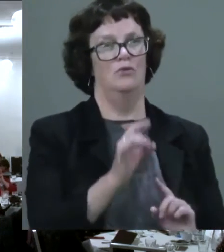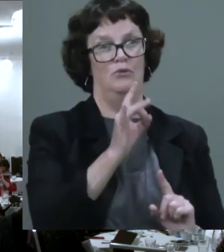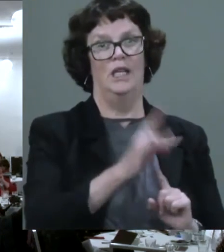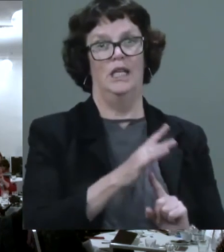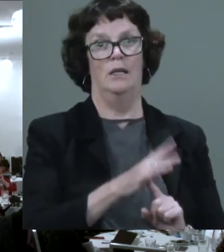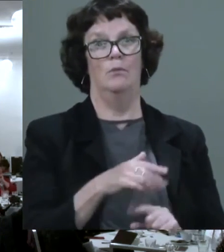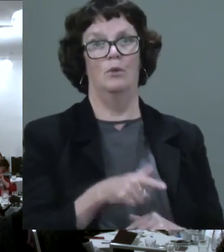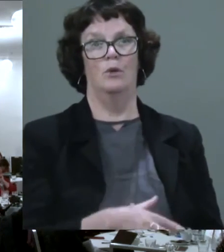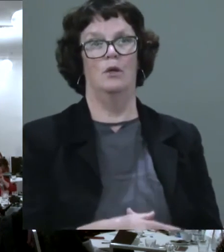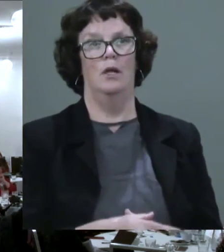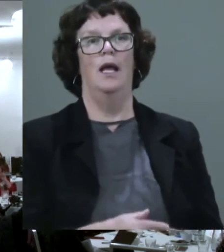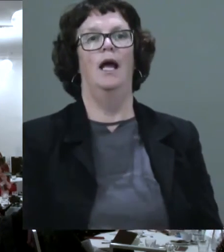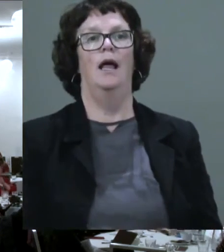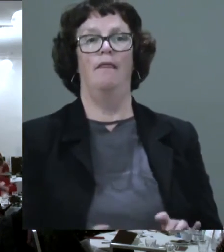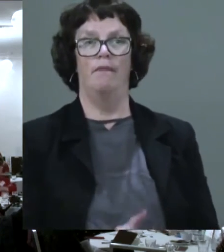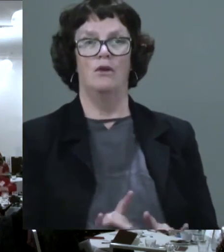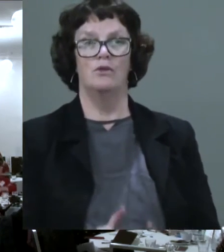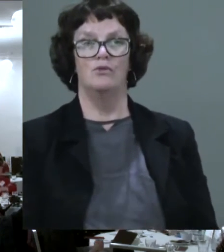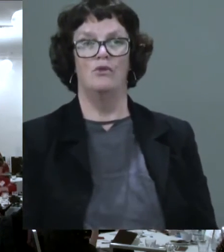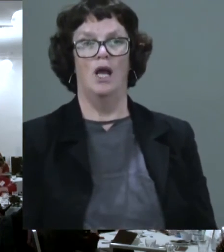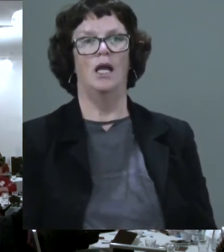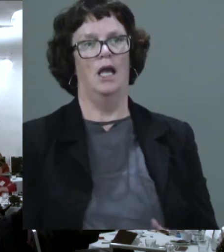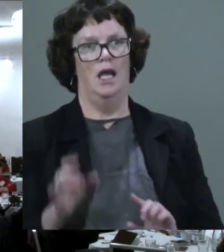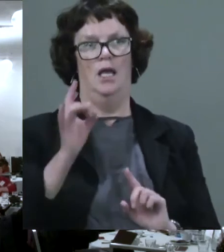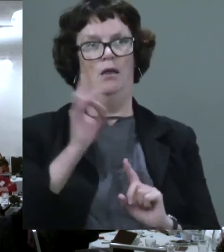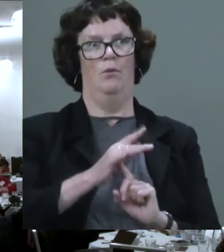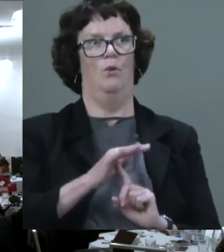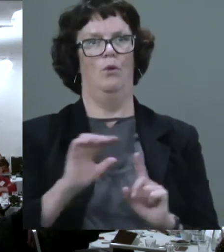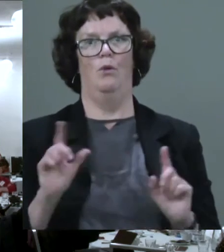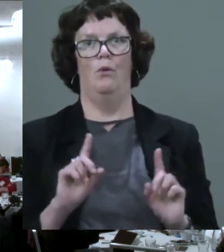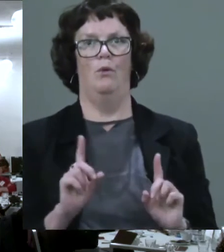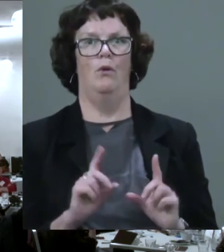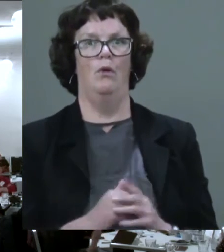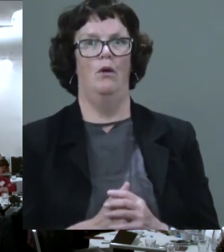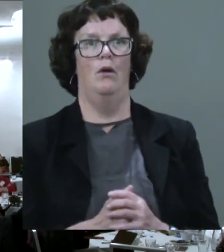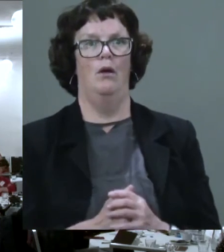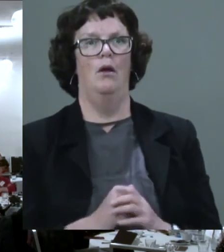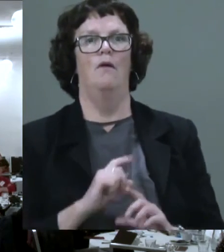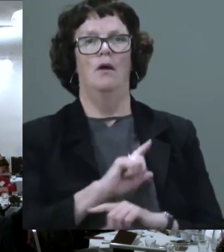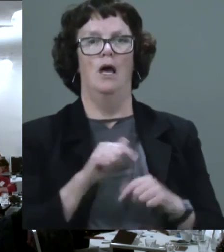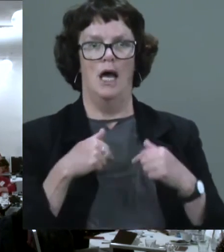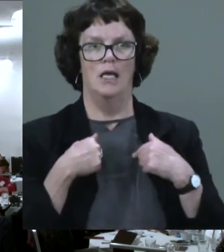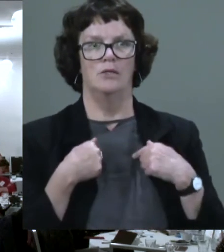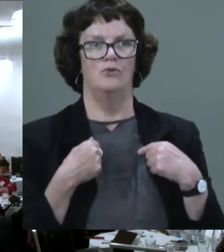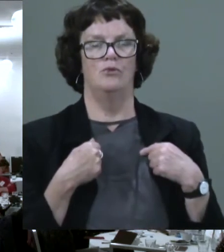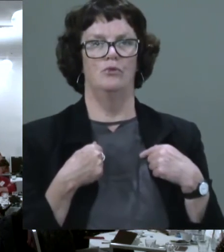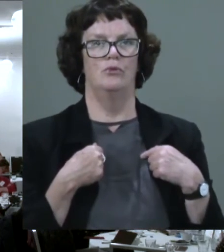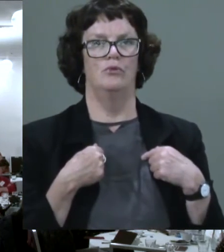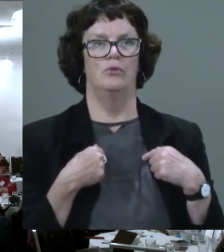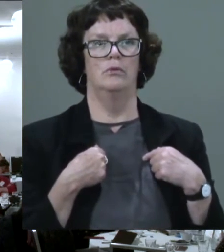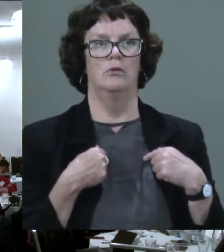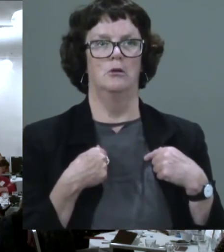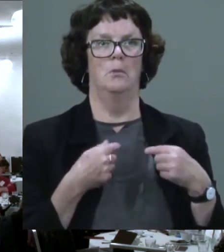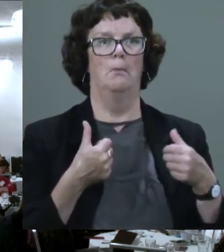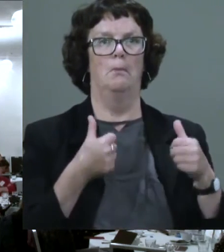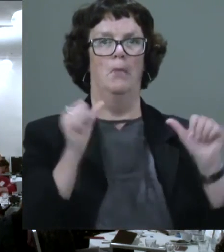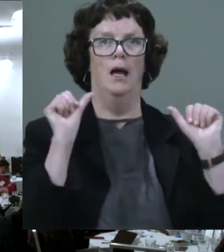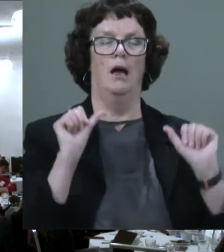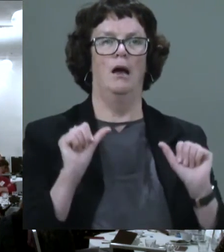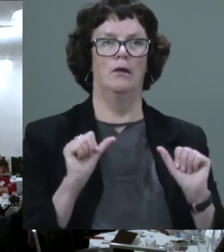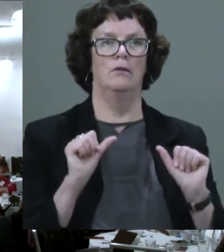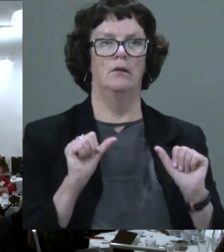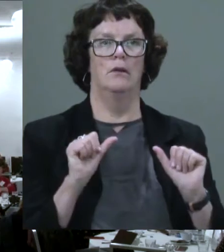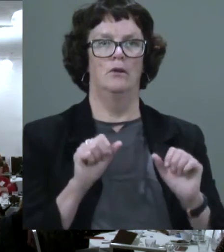And back in Australia, how crucial it was for us to get that through, but also to